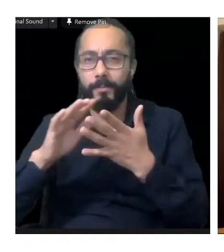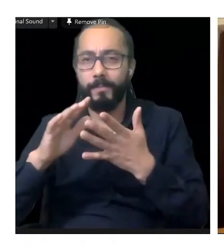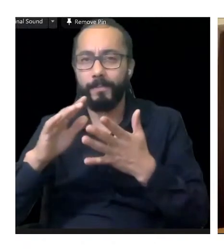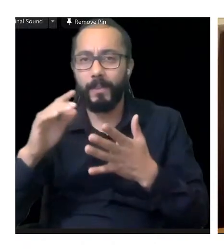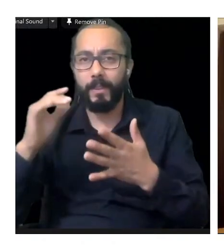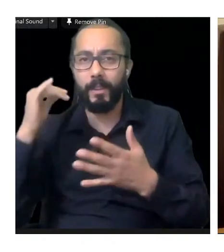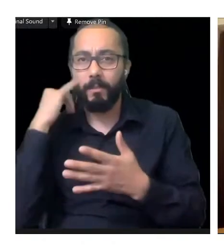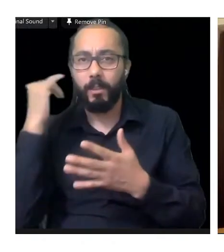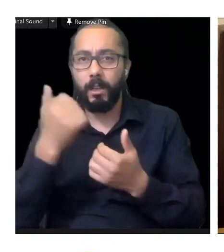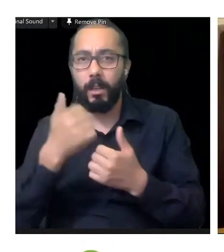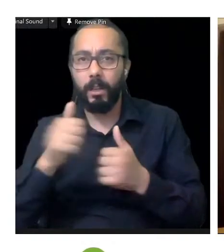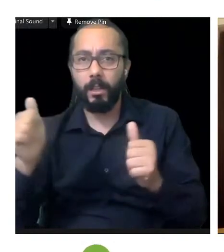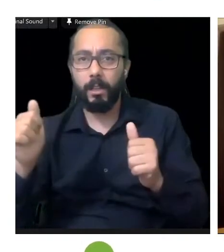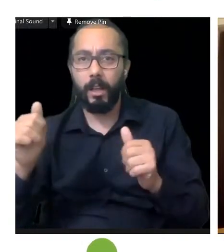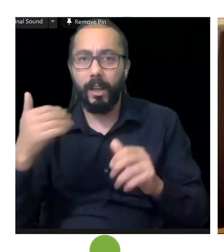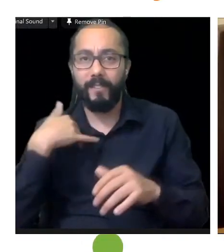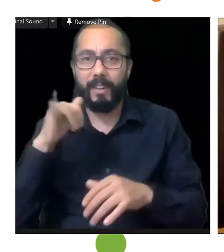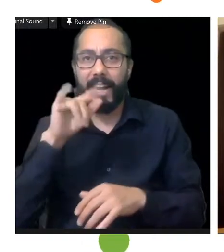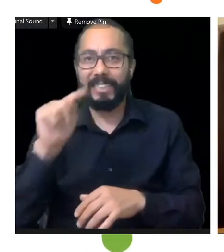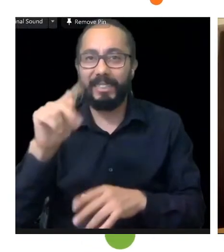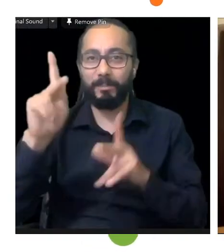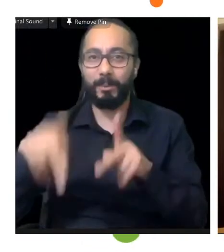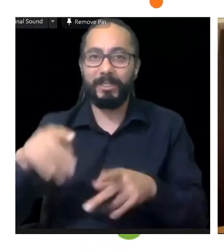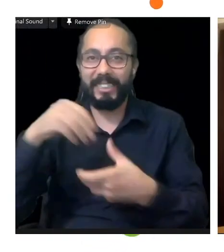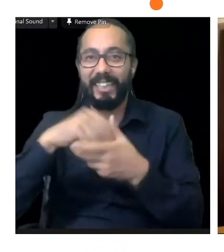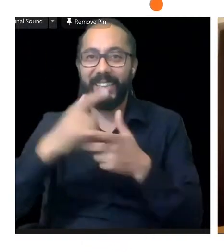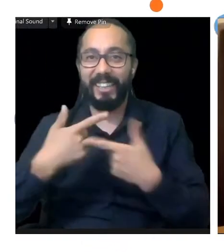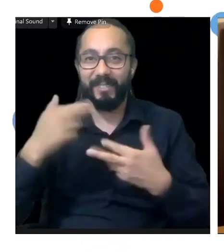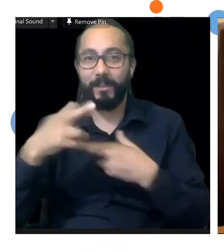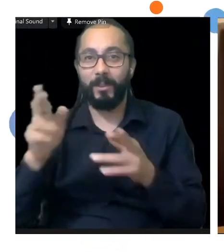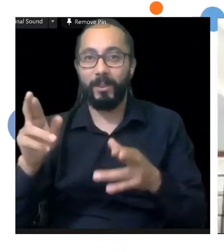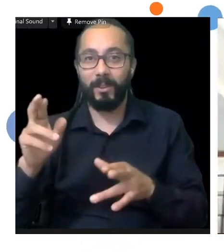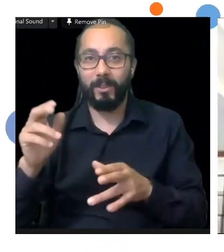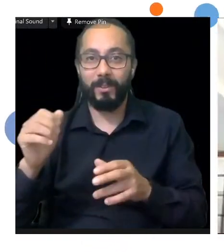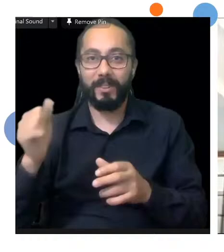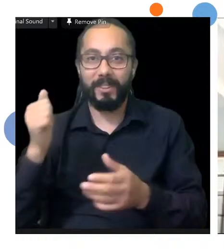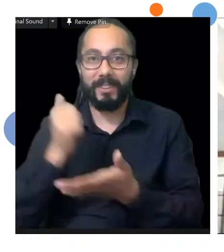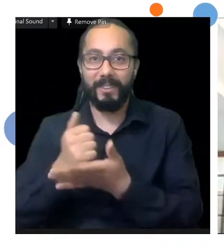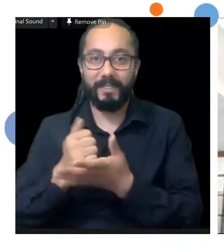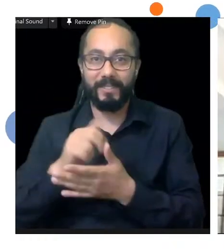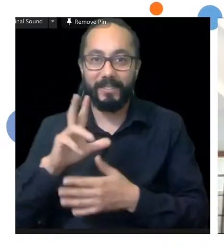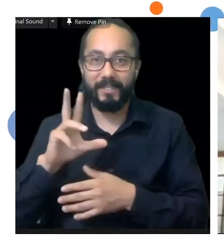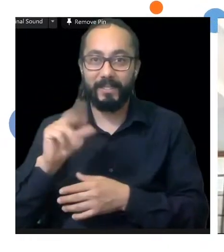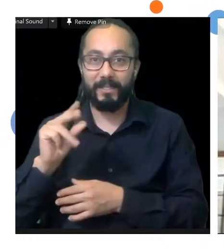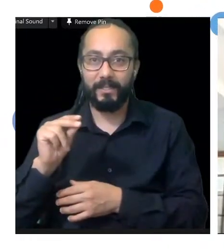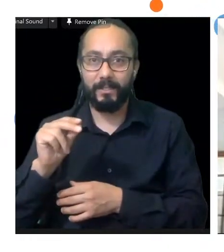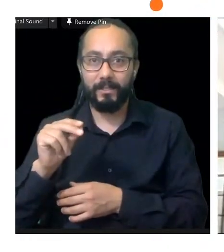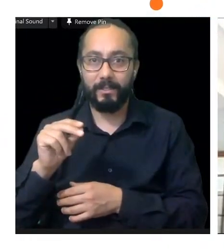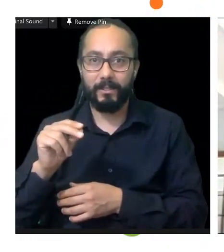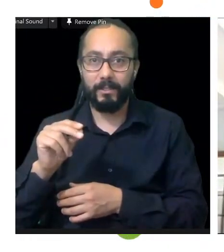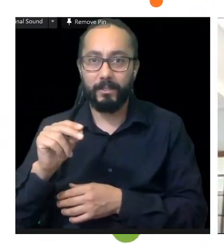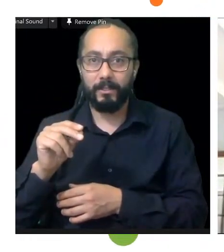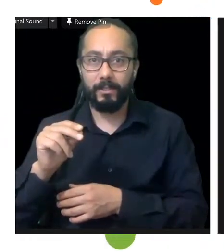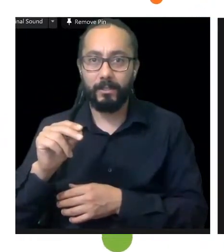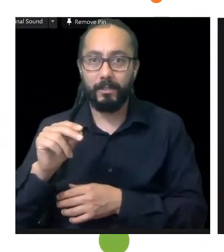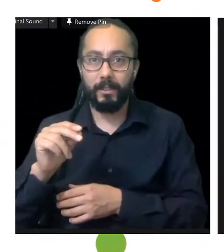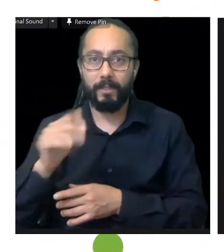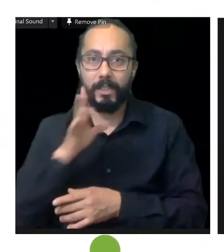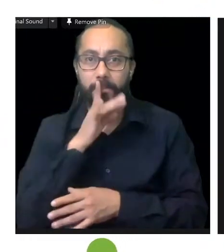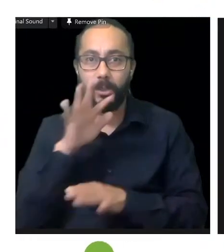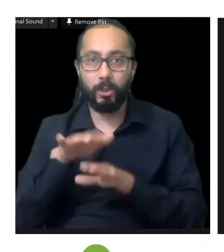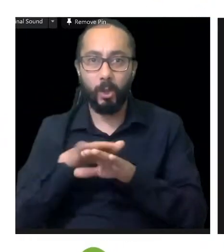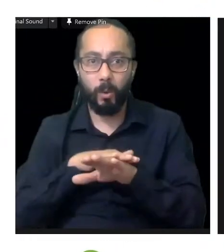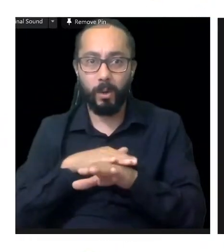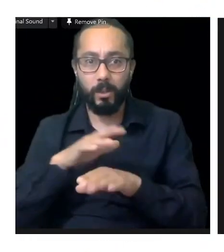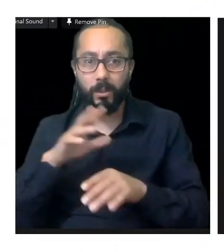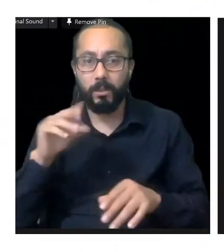can't imagine there's an IT person in your living room who can assist. No. Is it better if I speak slower? Jane,